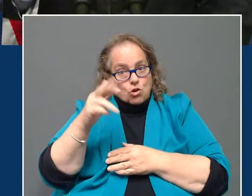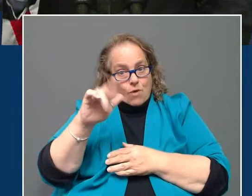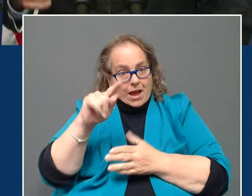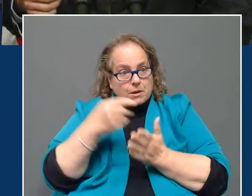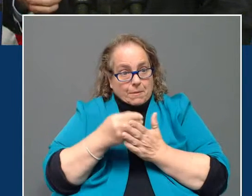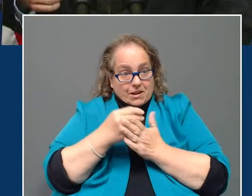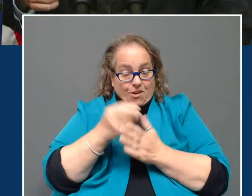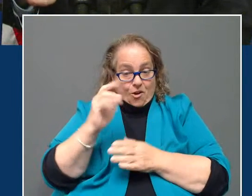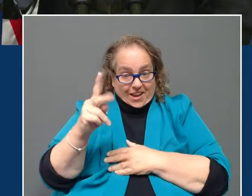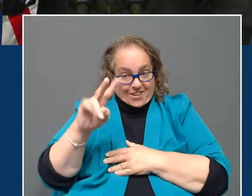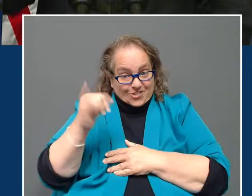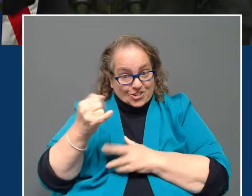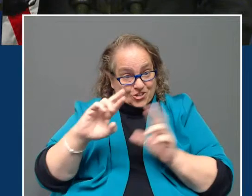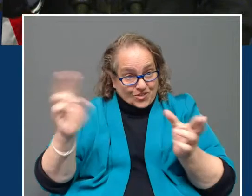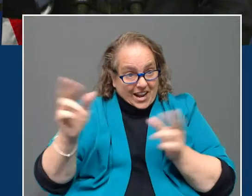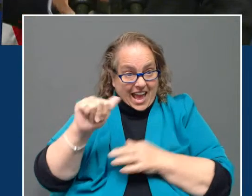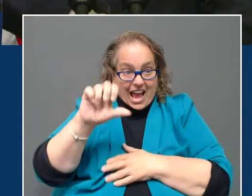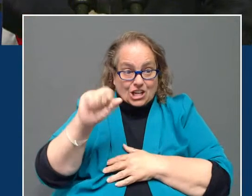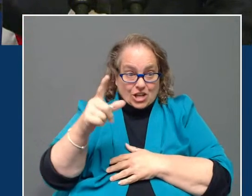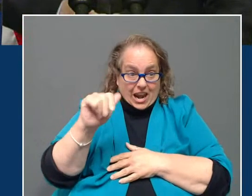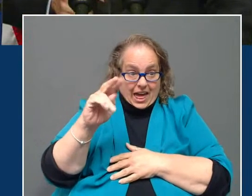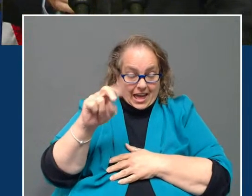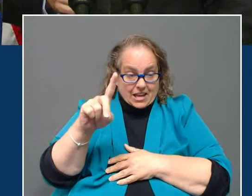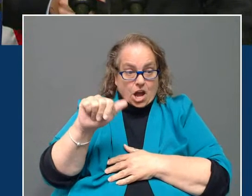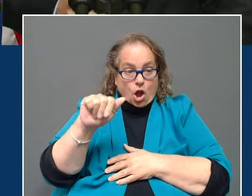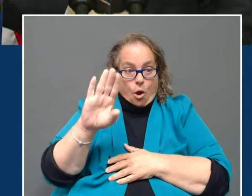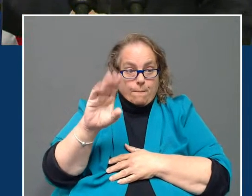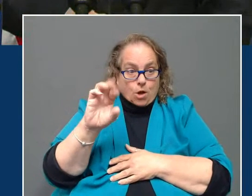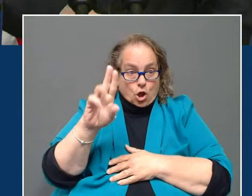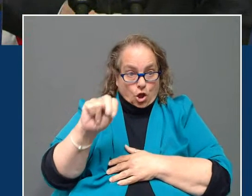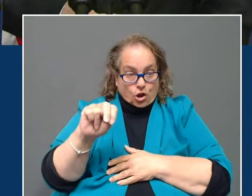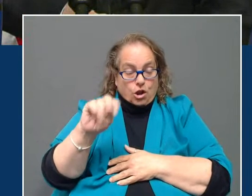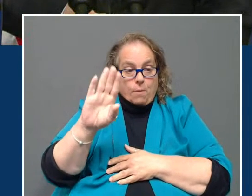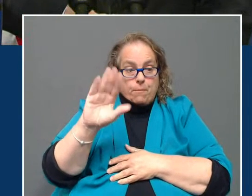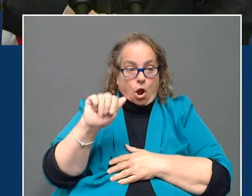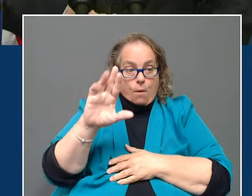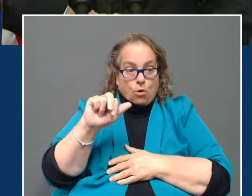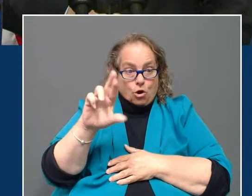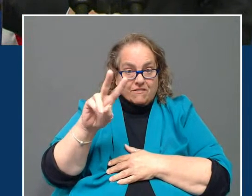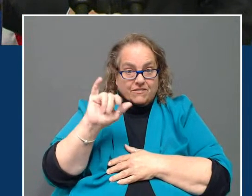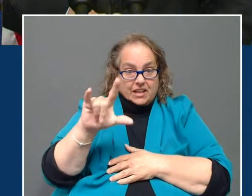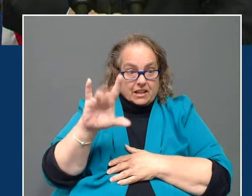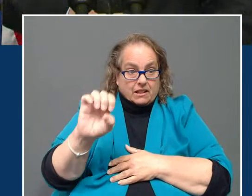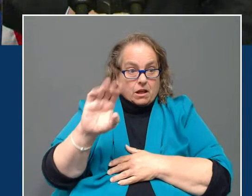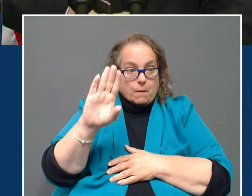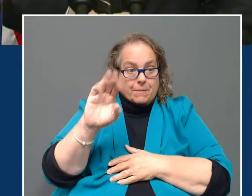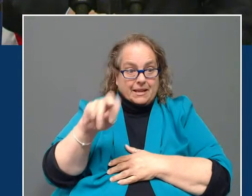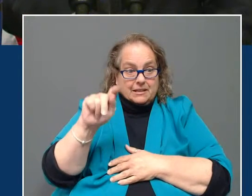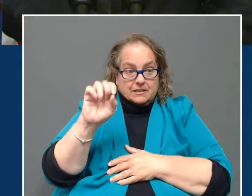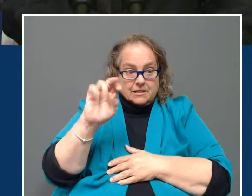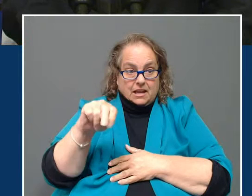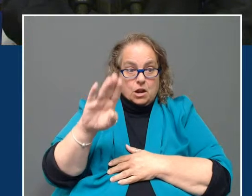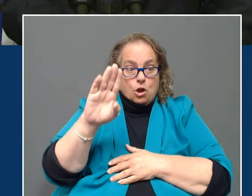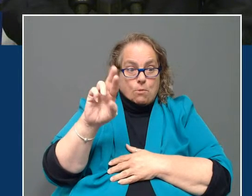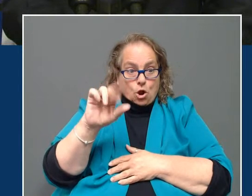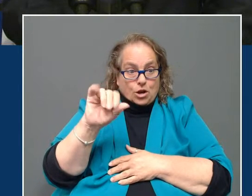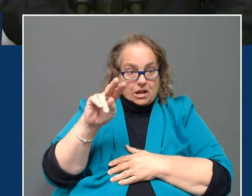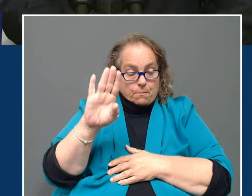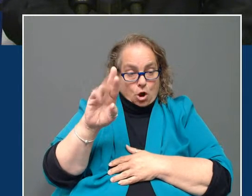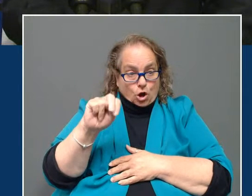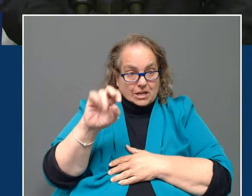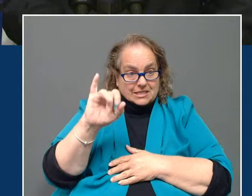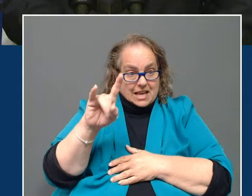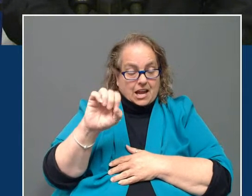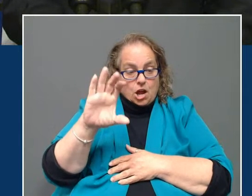Virginia. Ashland, Auburn, Barberville, Benton, Burnside,